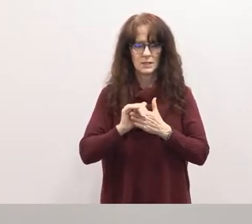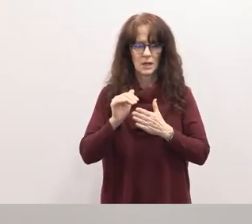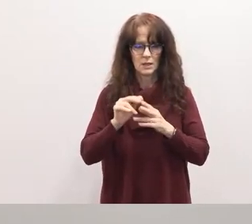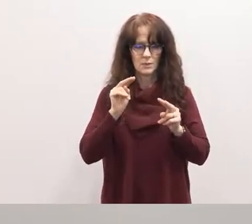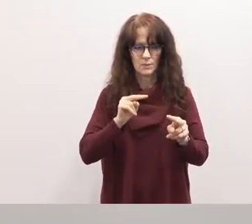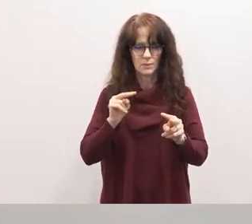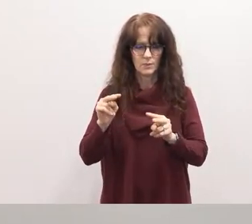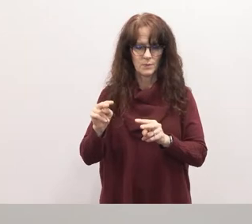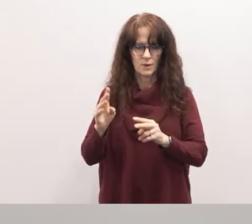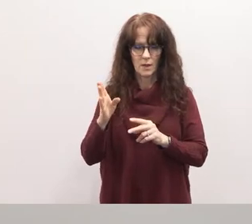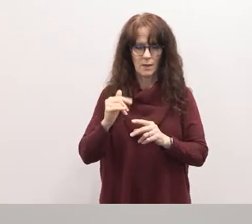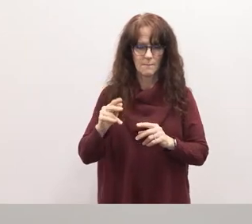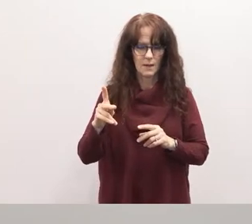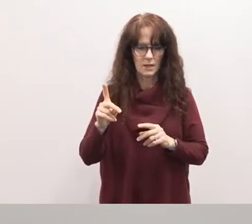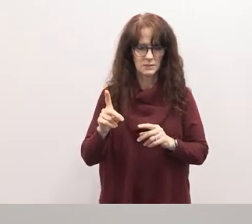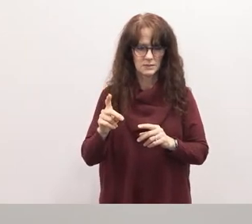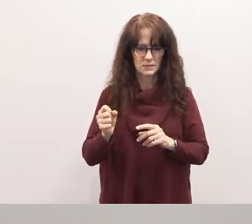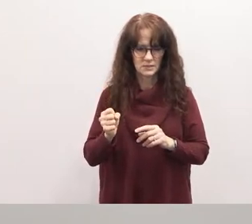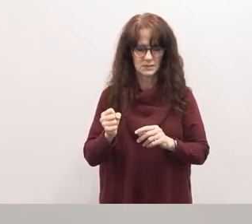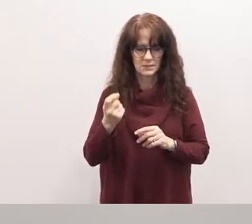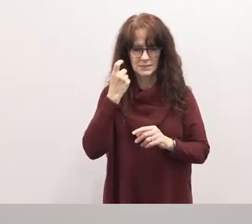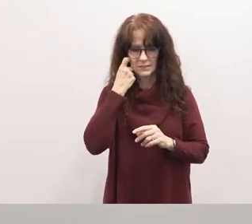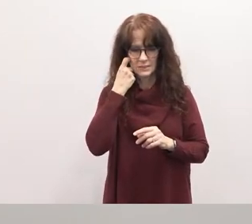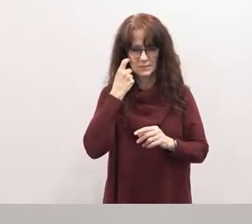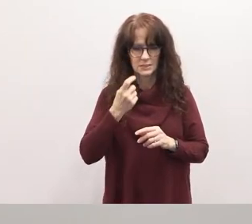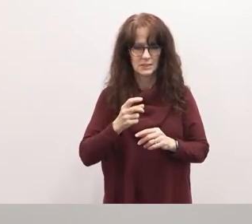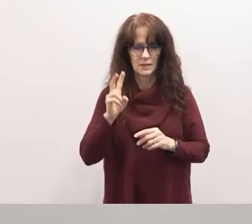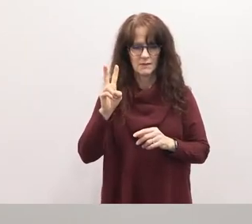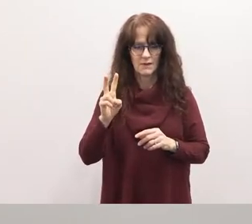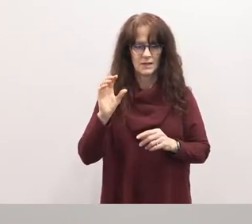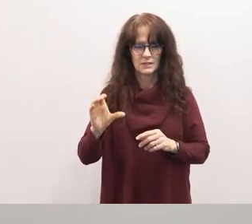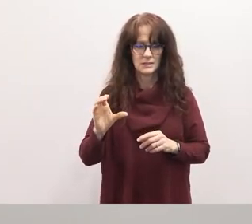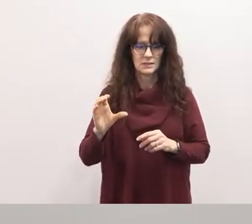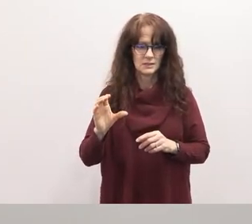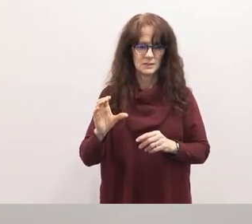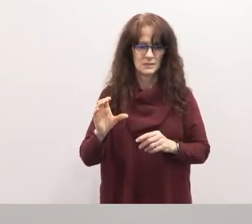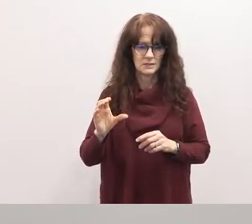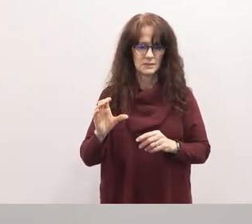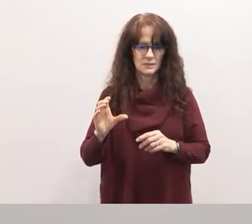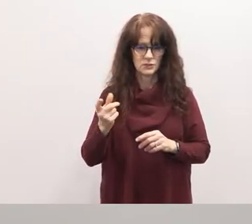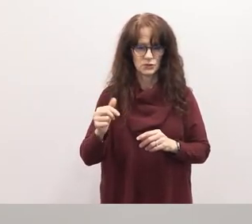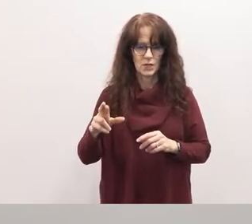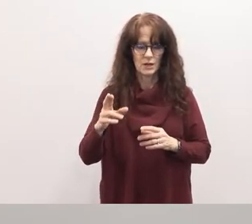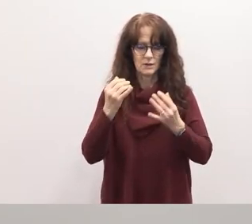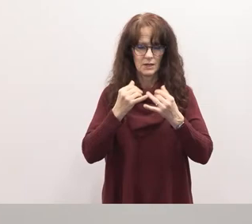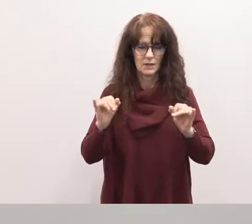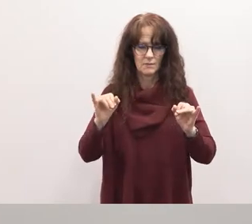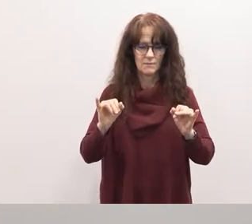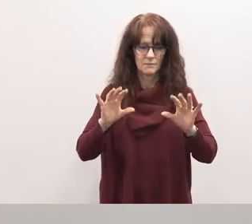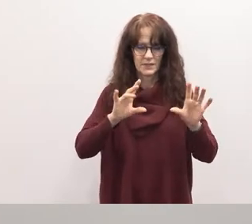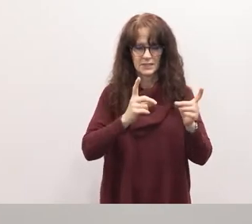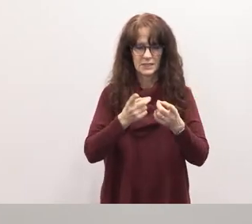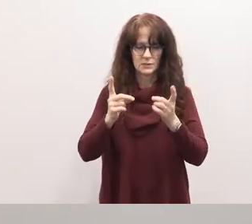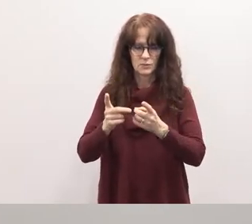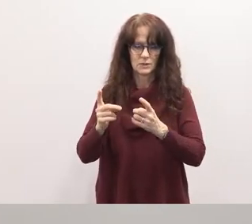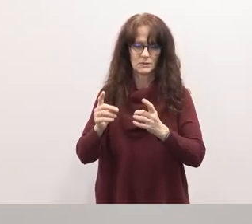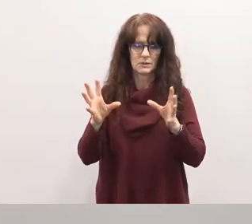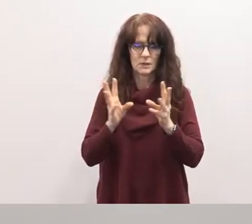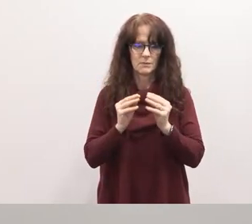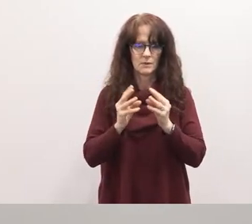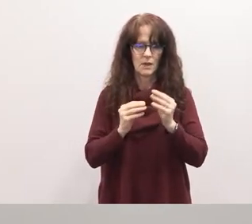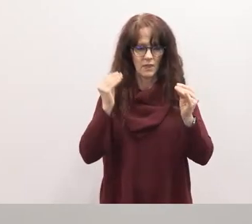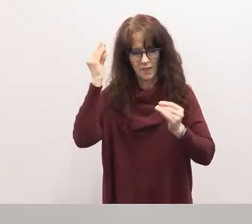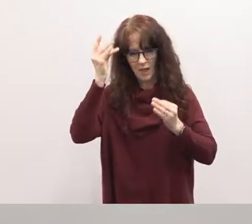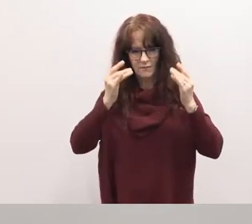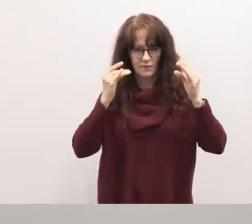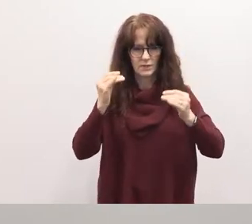in bond proceeds. Recently, she served as vice chair of the Long Beach Independent Redistricting Commission, which